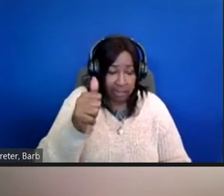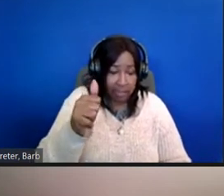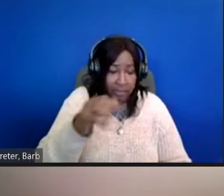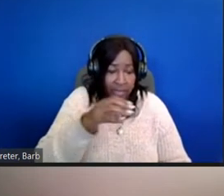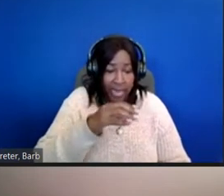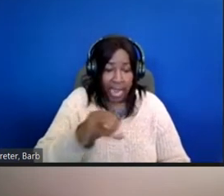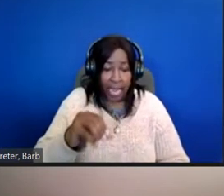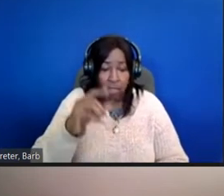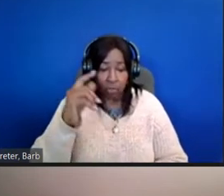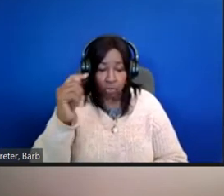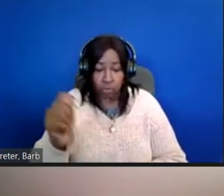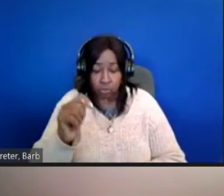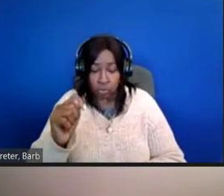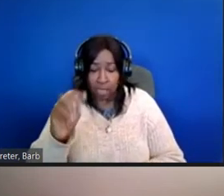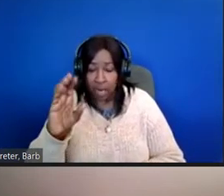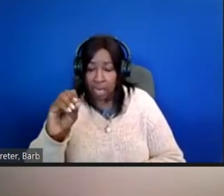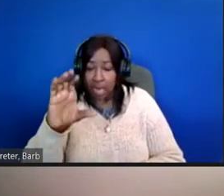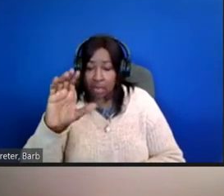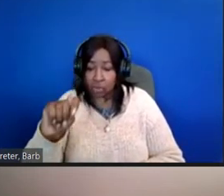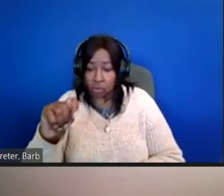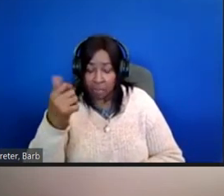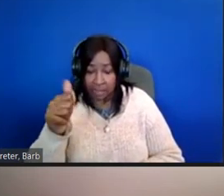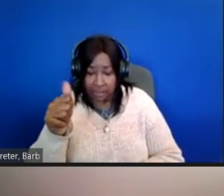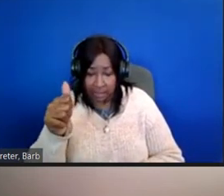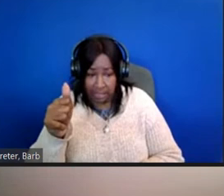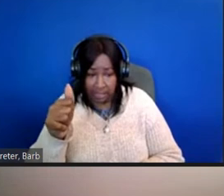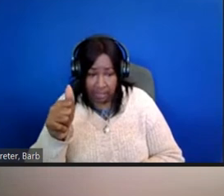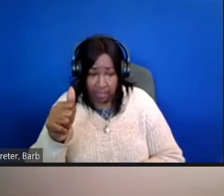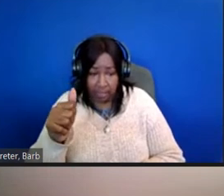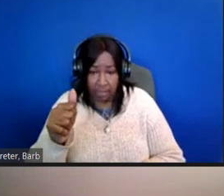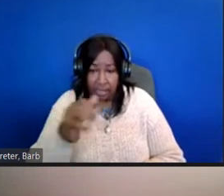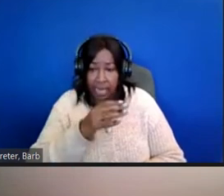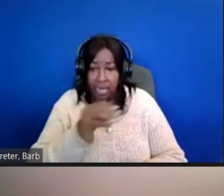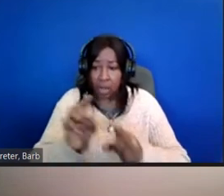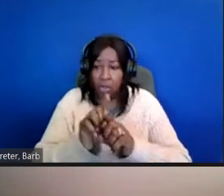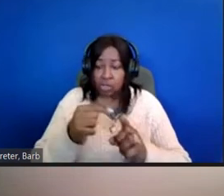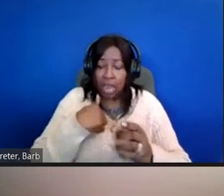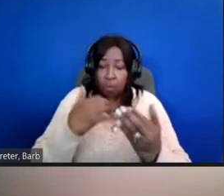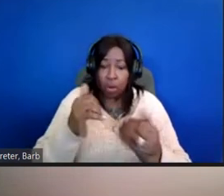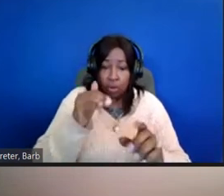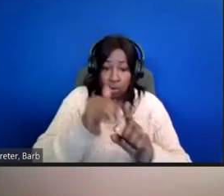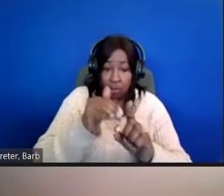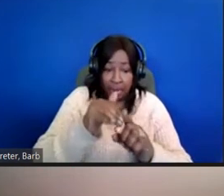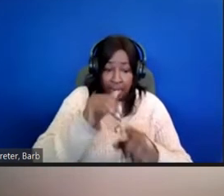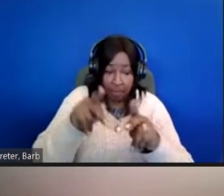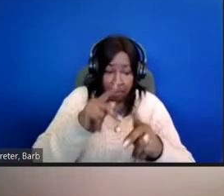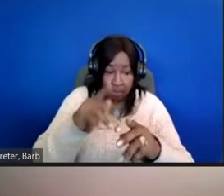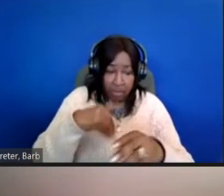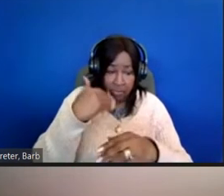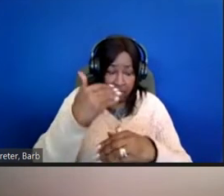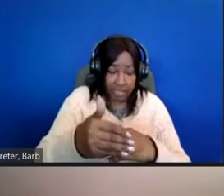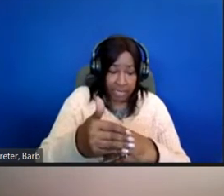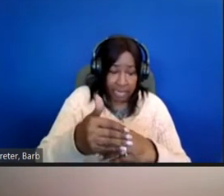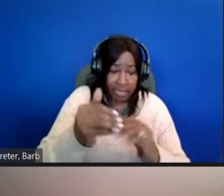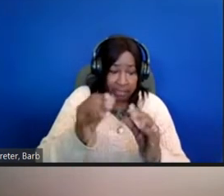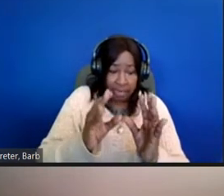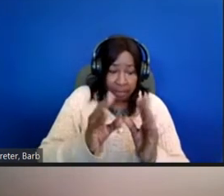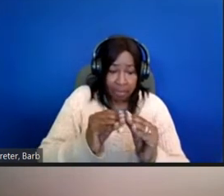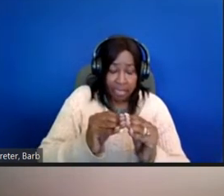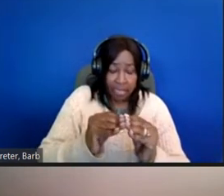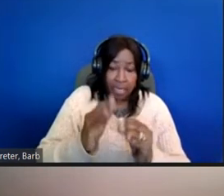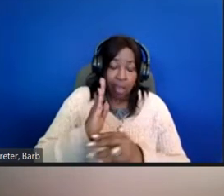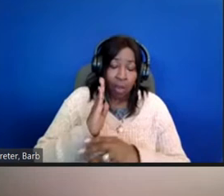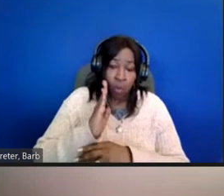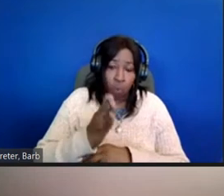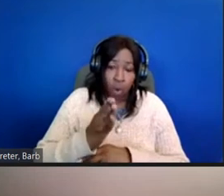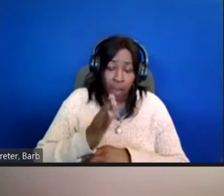Tuesday, October 10th. And I also want to remind people that the next meeting will